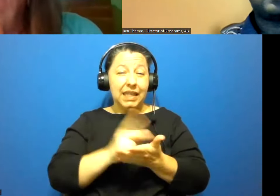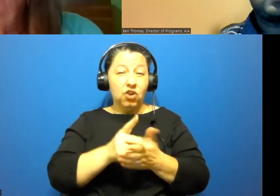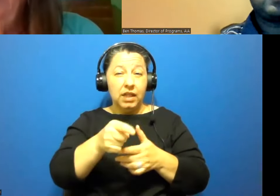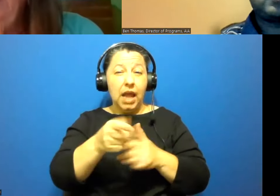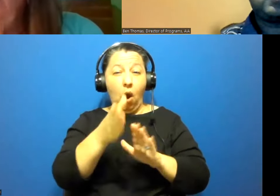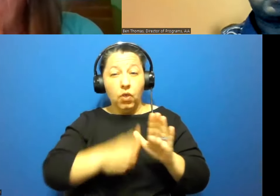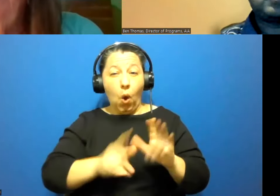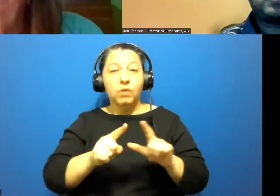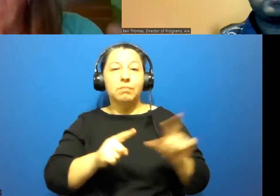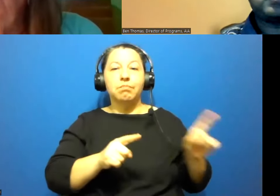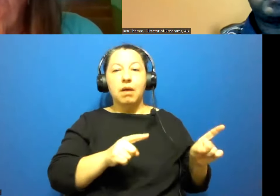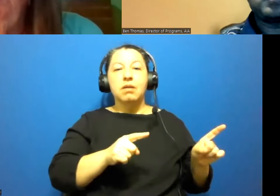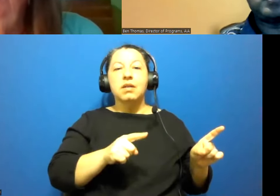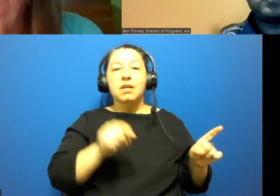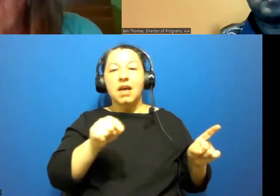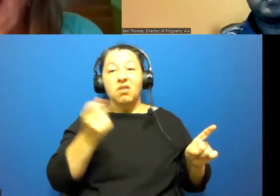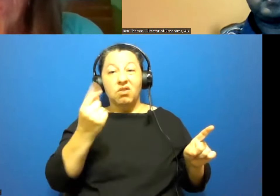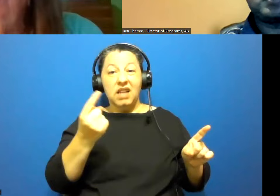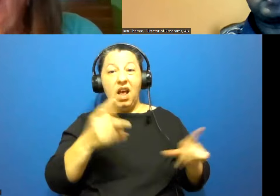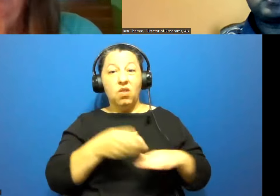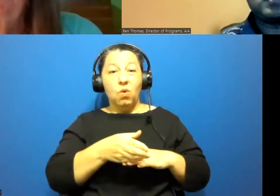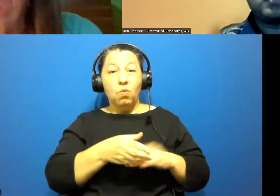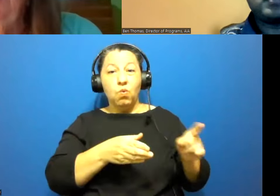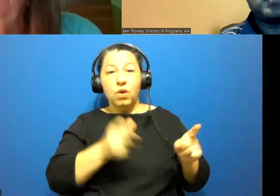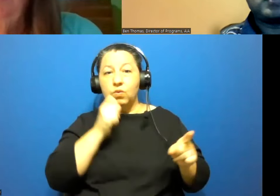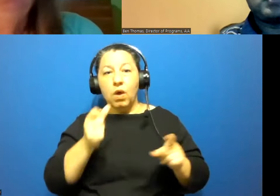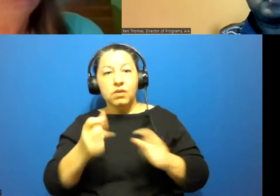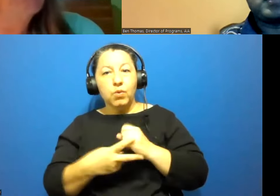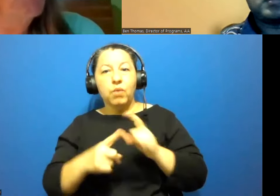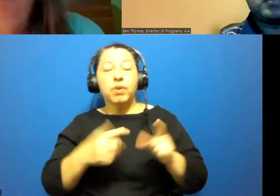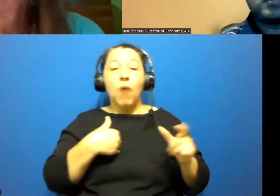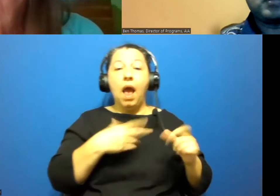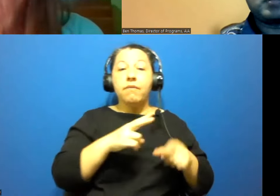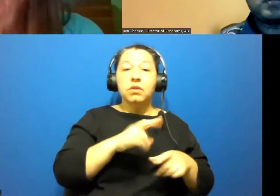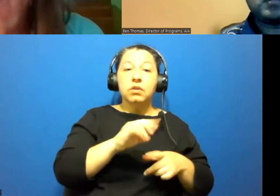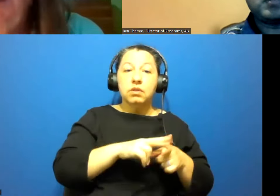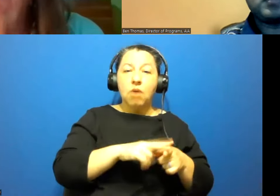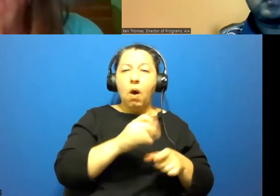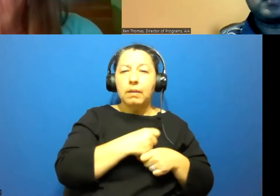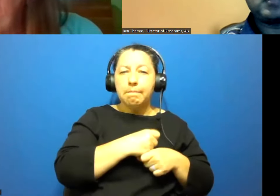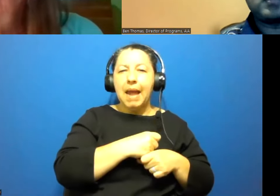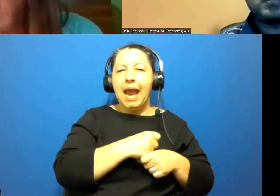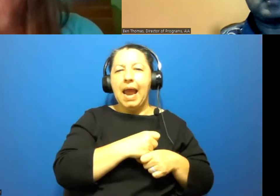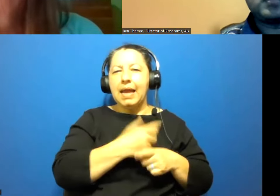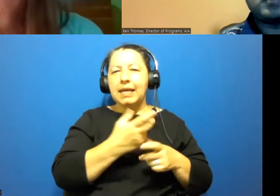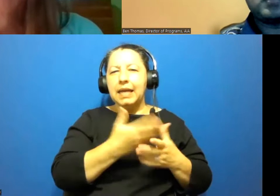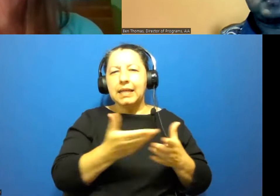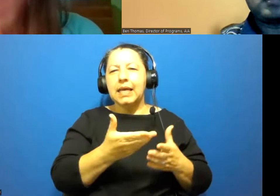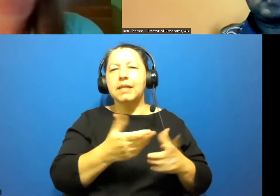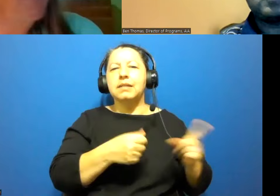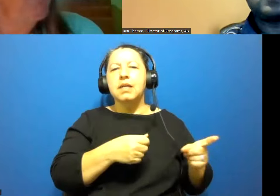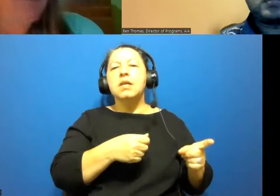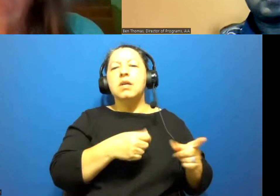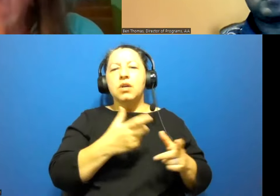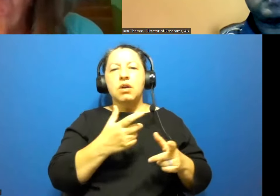have the salt making artifacts that were used, the pots and potlikes, etc., for boiling the brine in pots over fires in salt